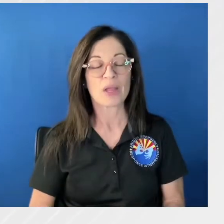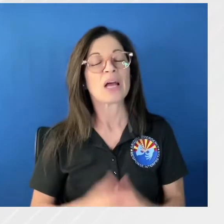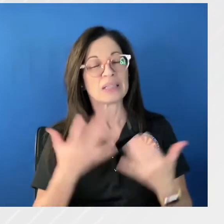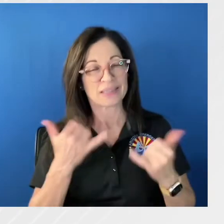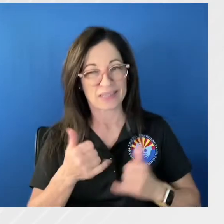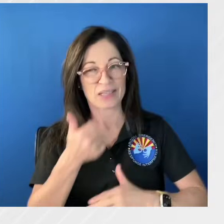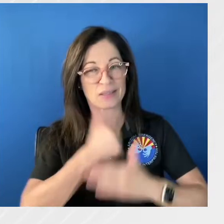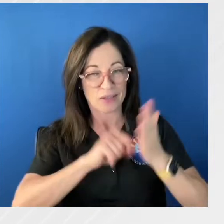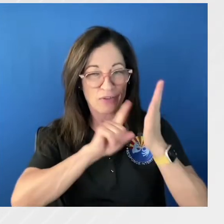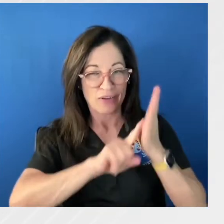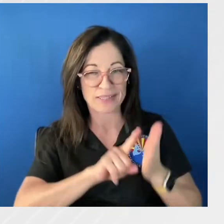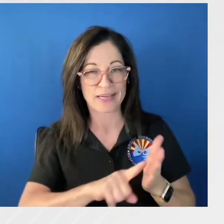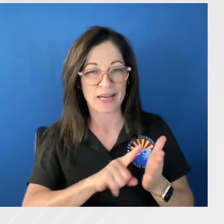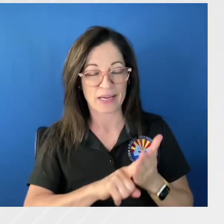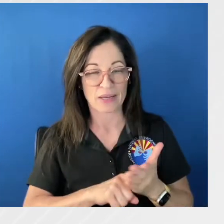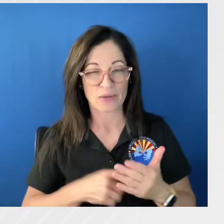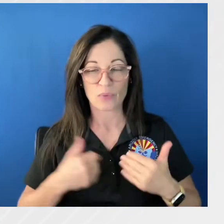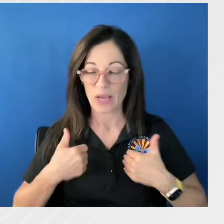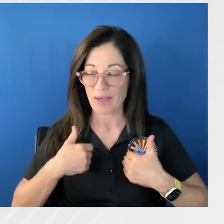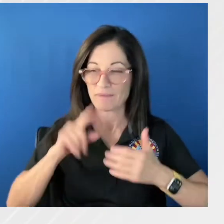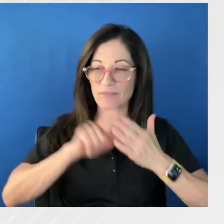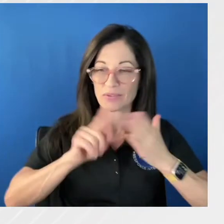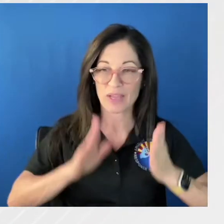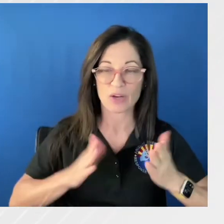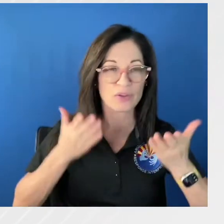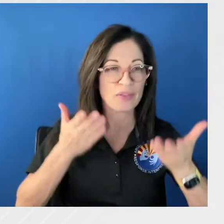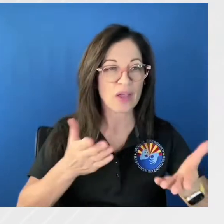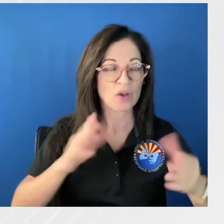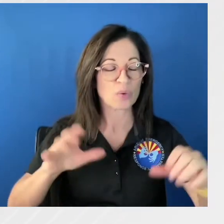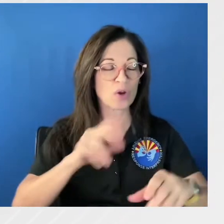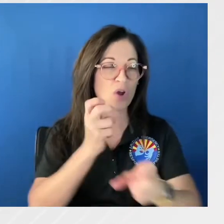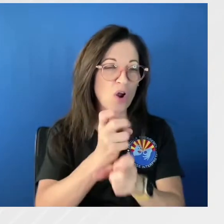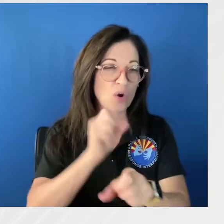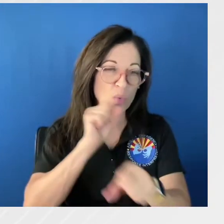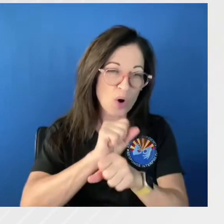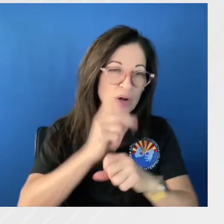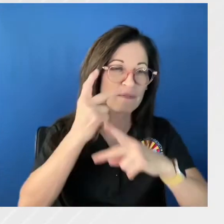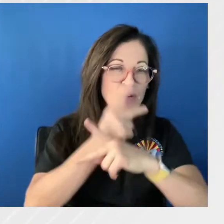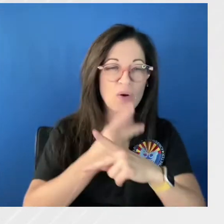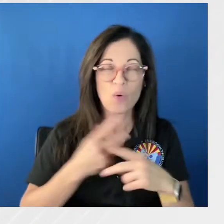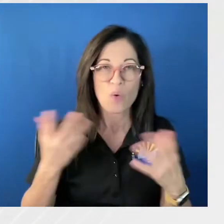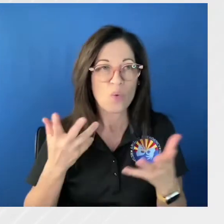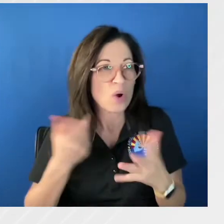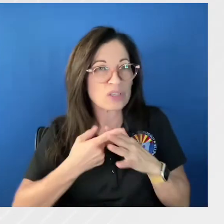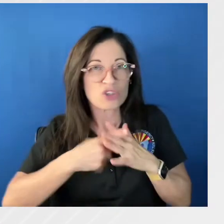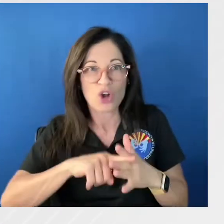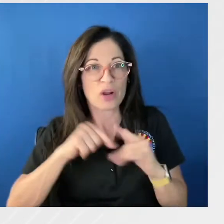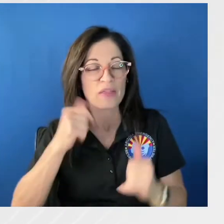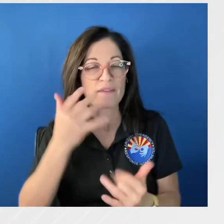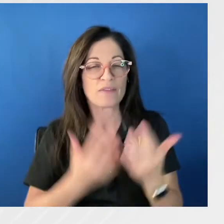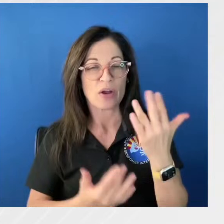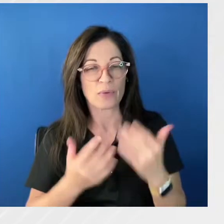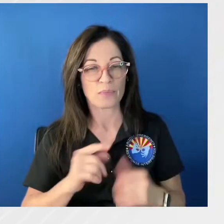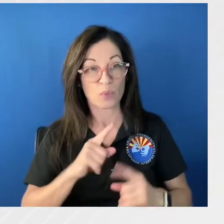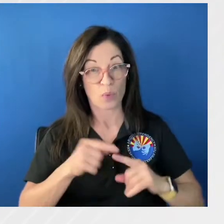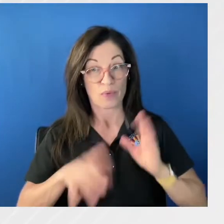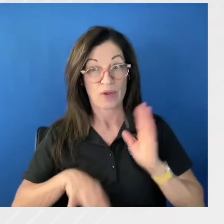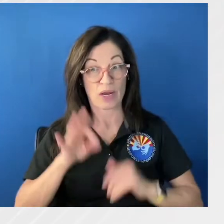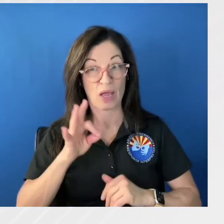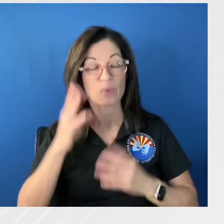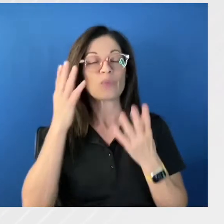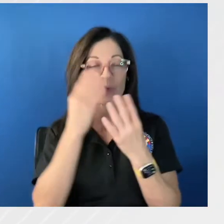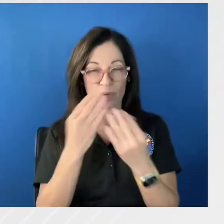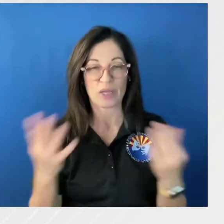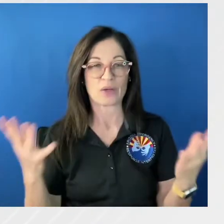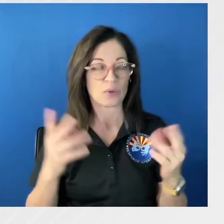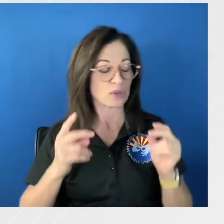investigation. Our investigators are out there. They're doing the hard work it takes to try to figure out what started this fire. And once we do, we'll let you folks know as soon